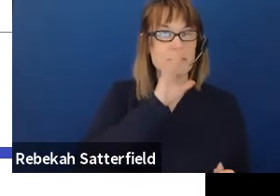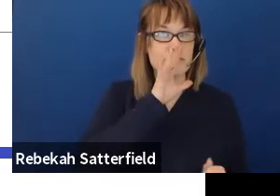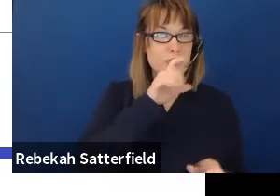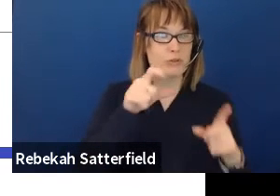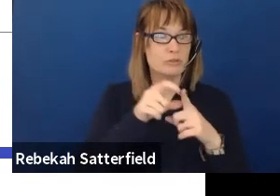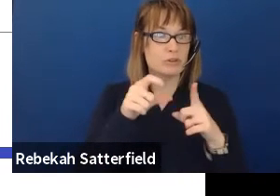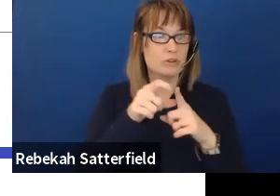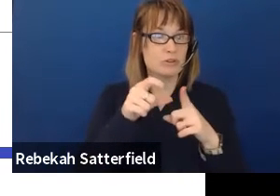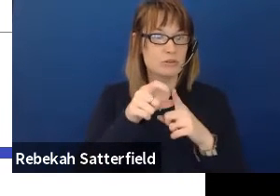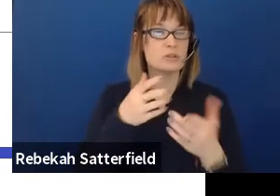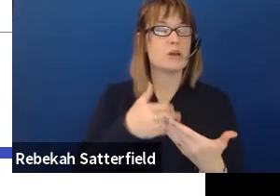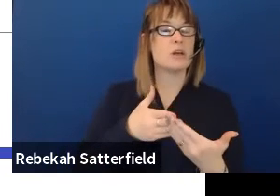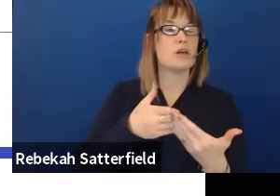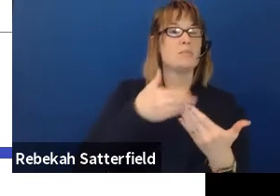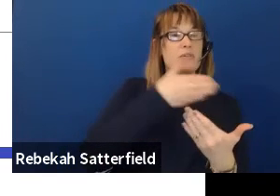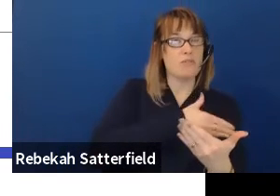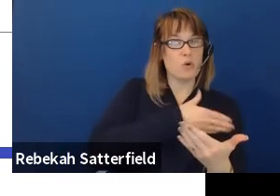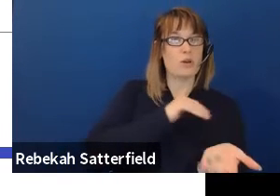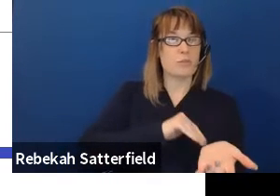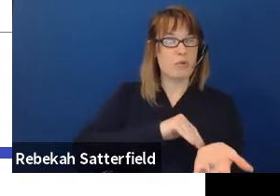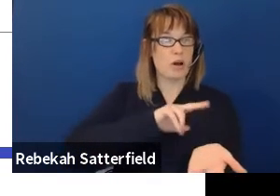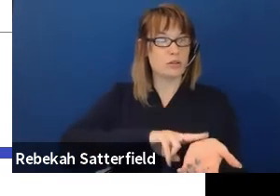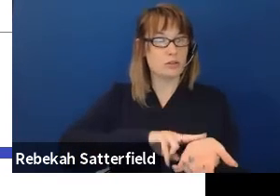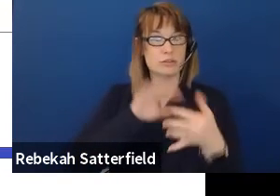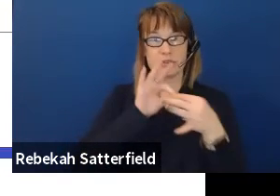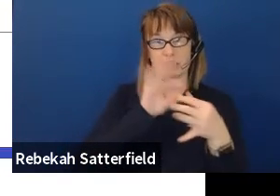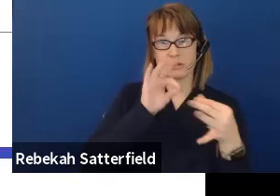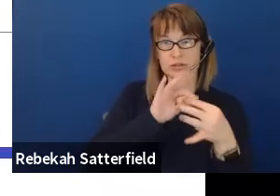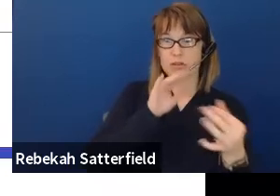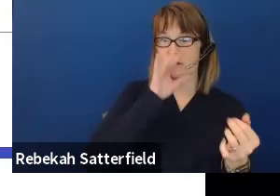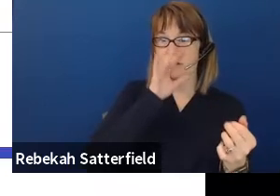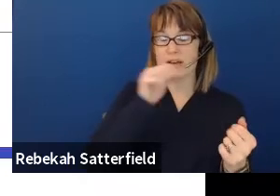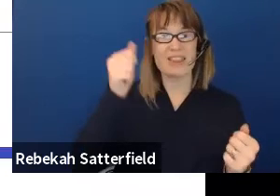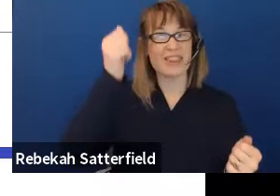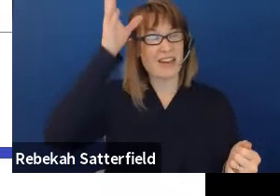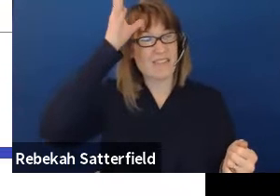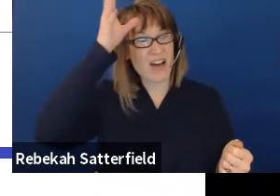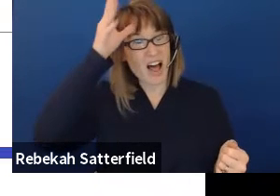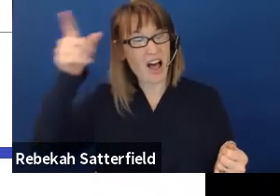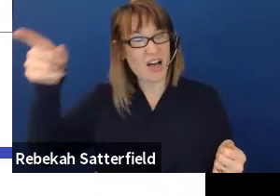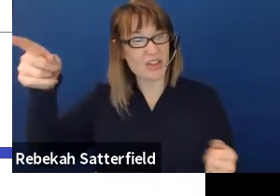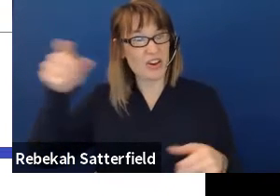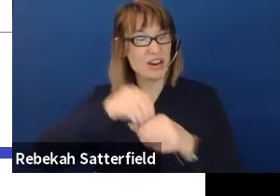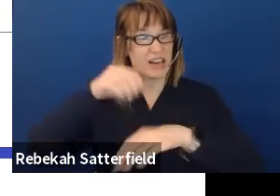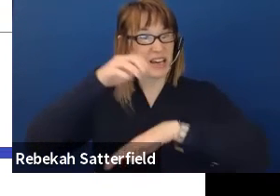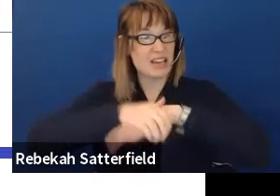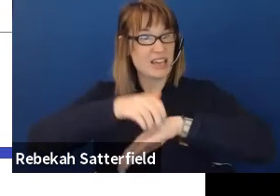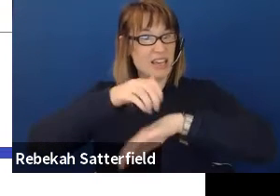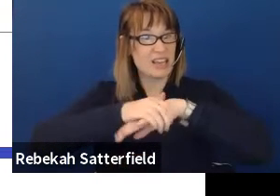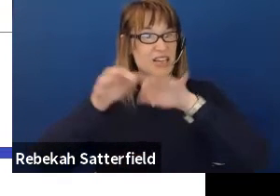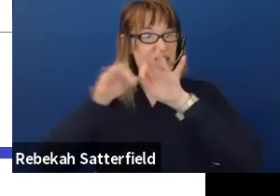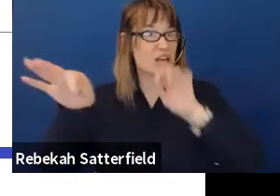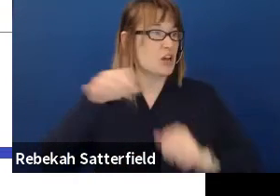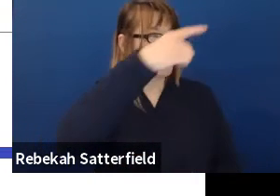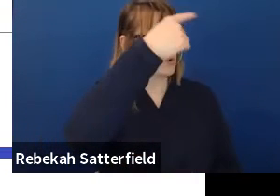the provider could say his next words, the father, in very intelligible English, said, do you think